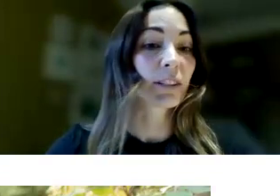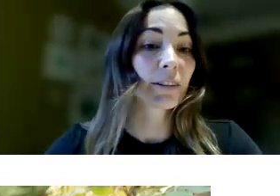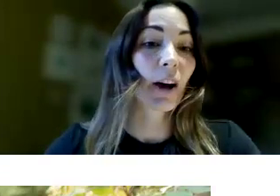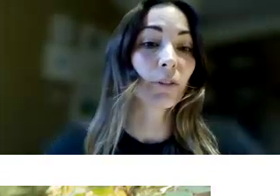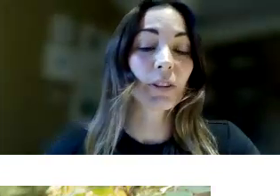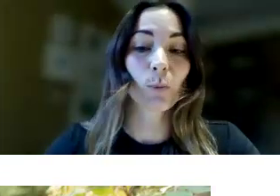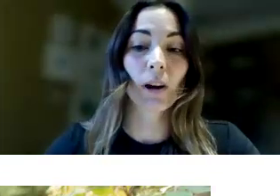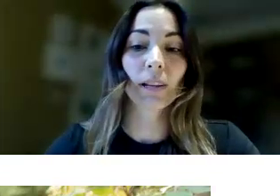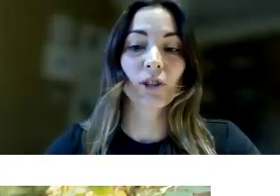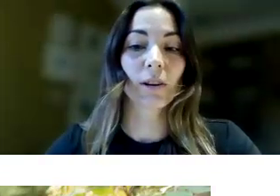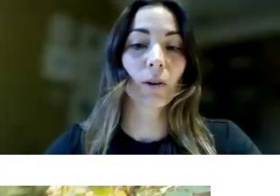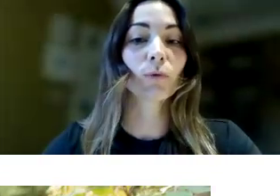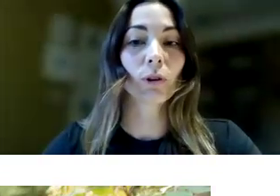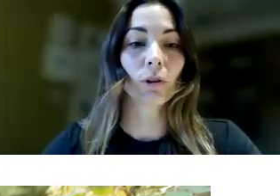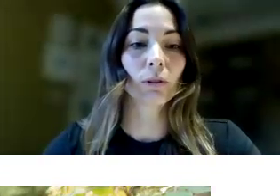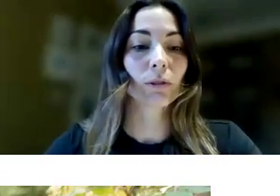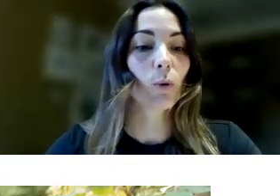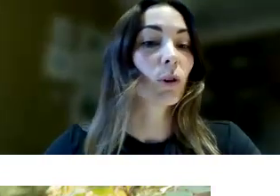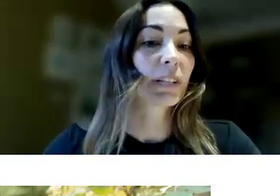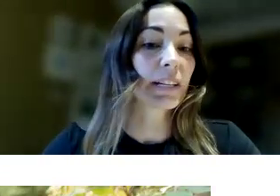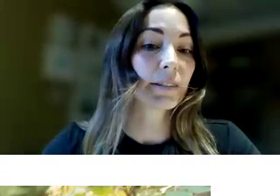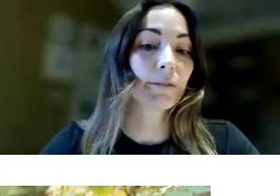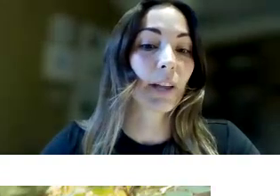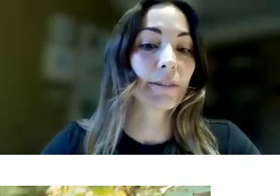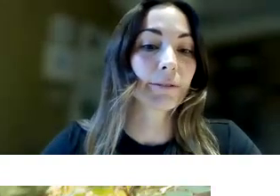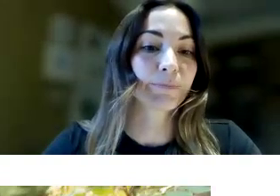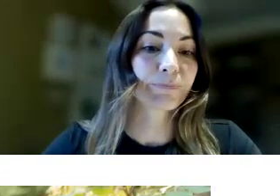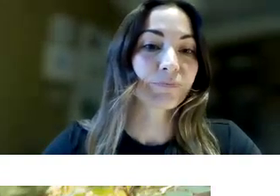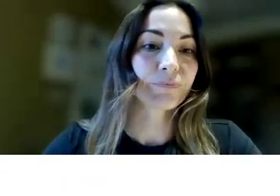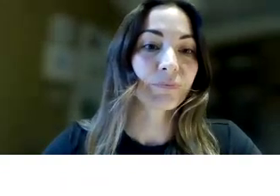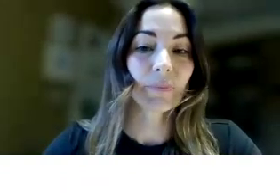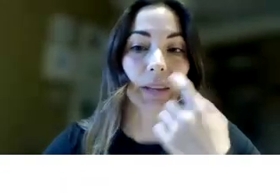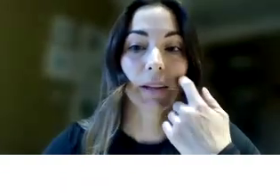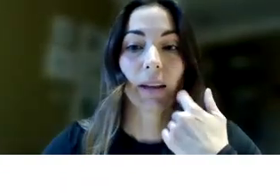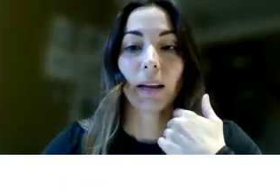our cognitive health as well, and just our overall quality of life.